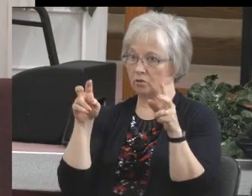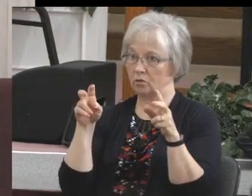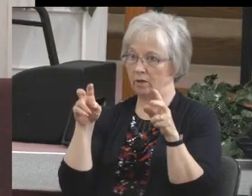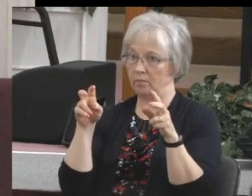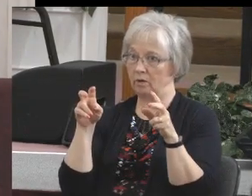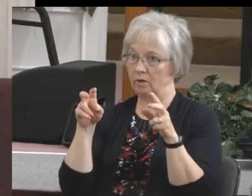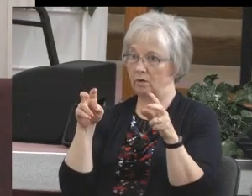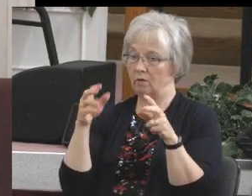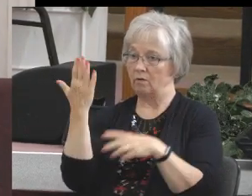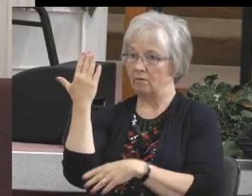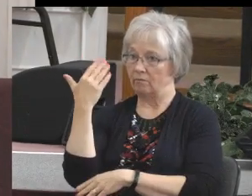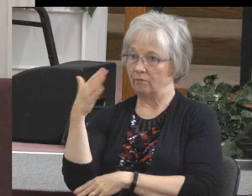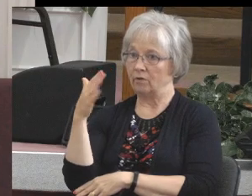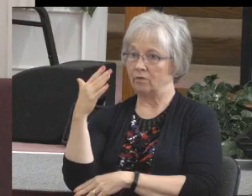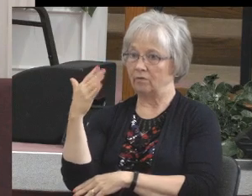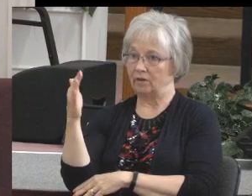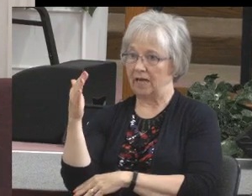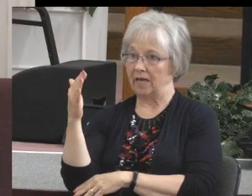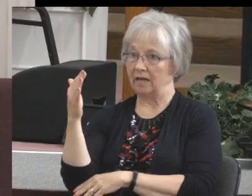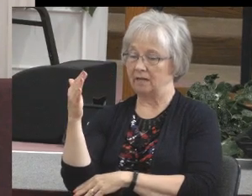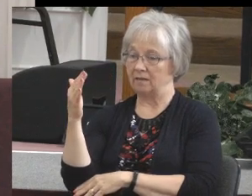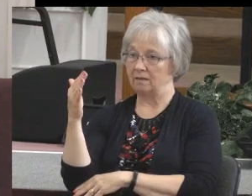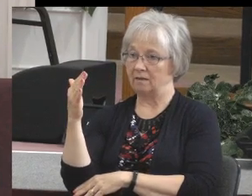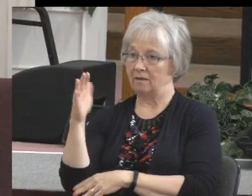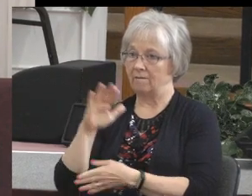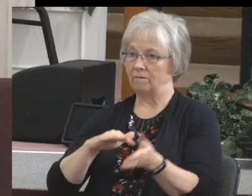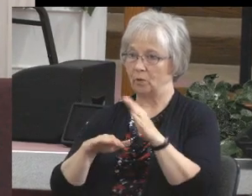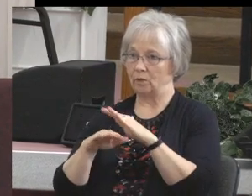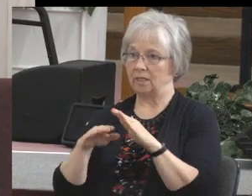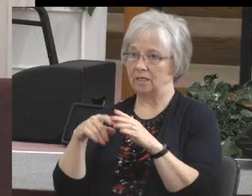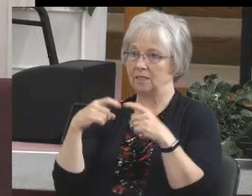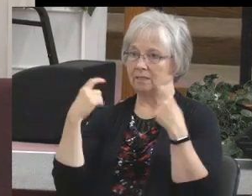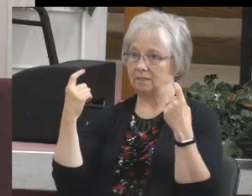during military memorial services.